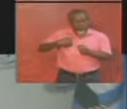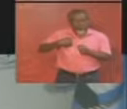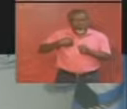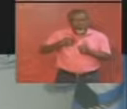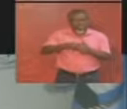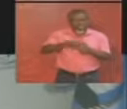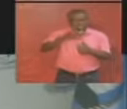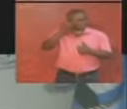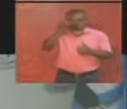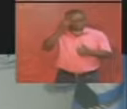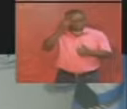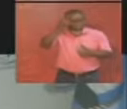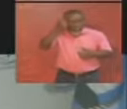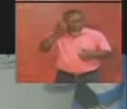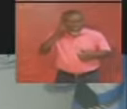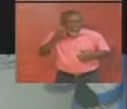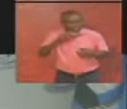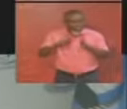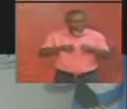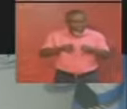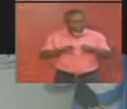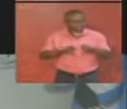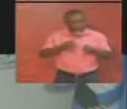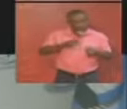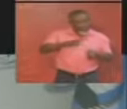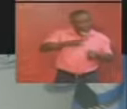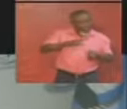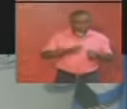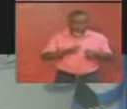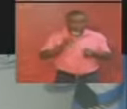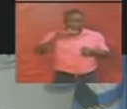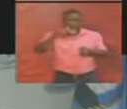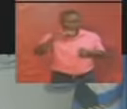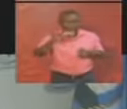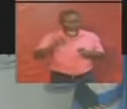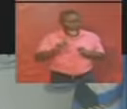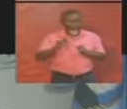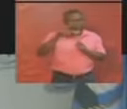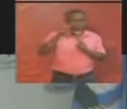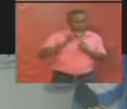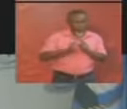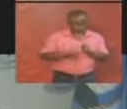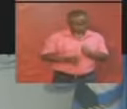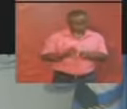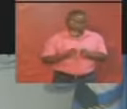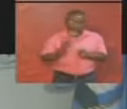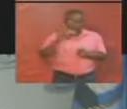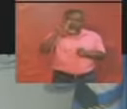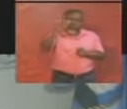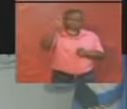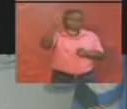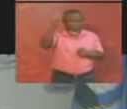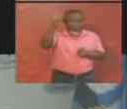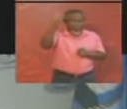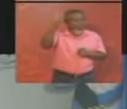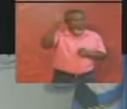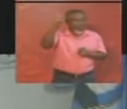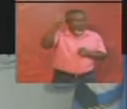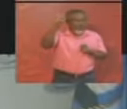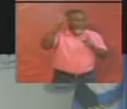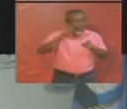to the public health policies and the COVID-19 protocols to protect everyone, to protect all the citizenry.